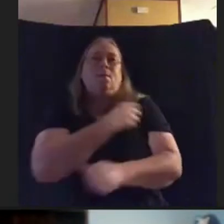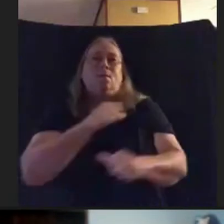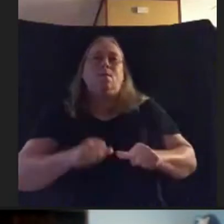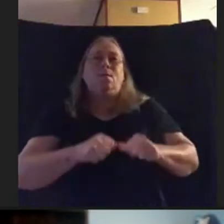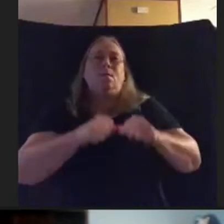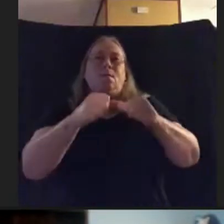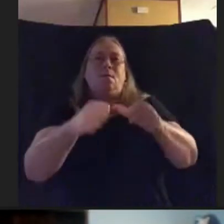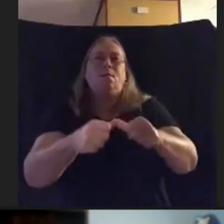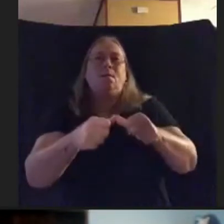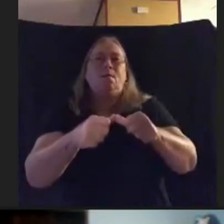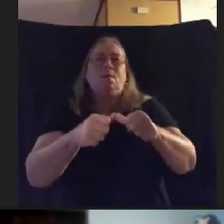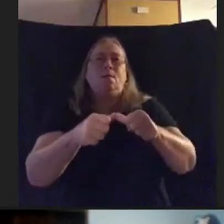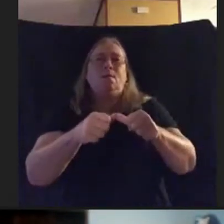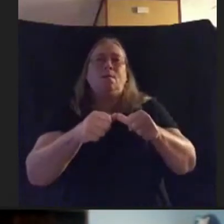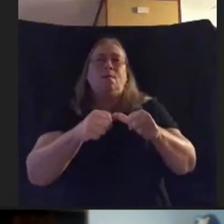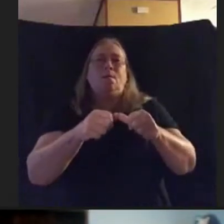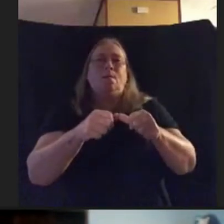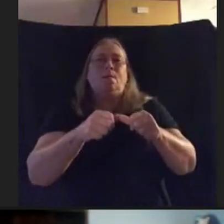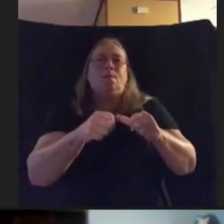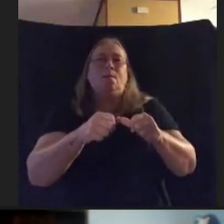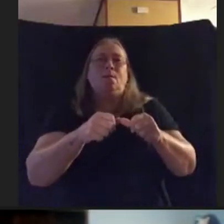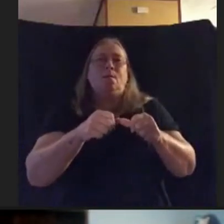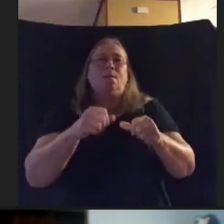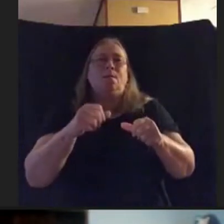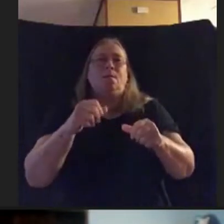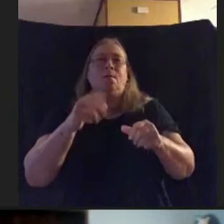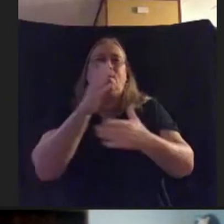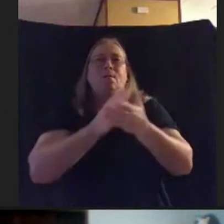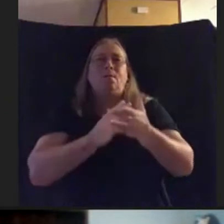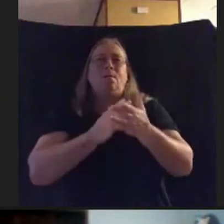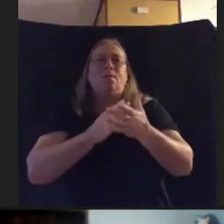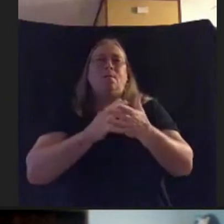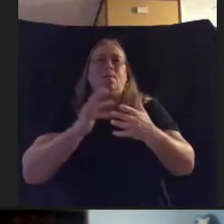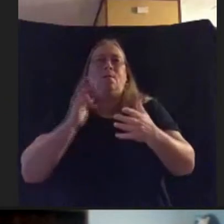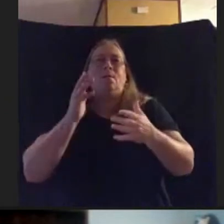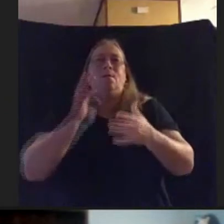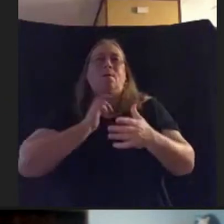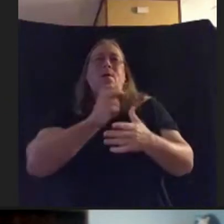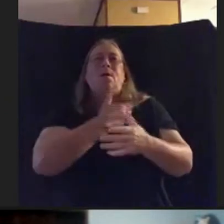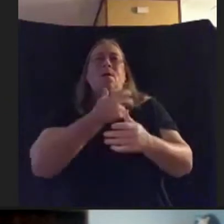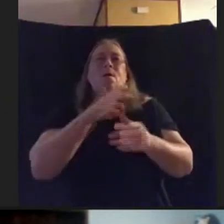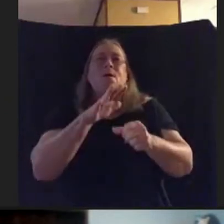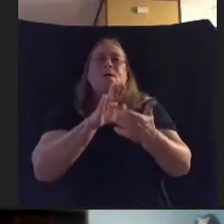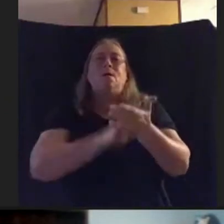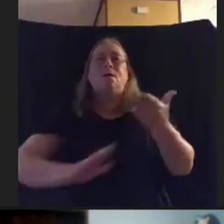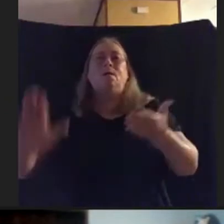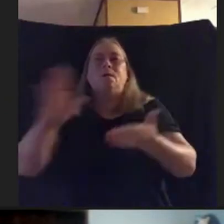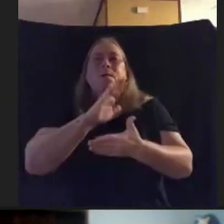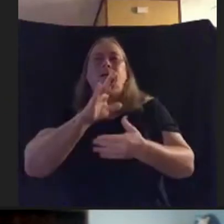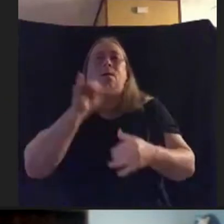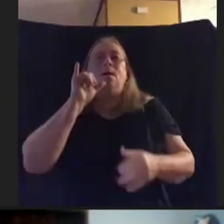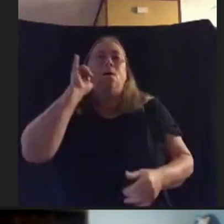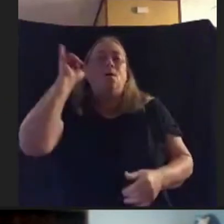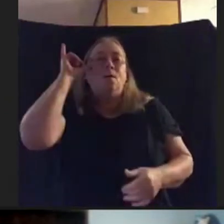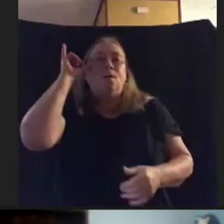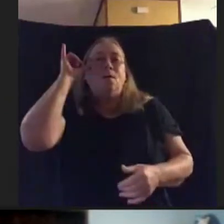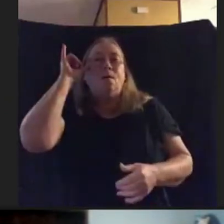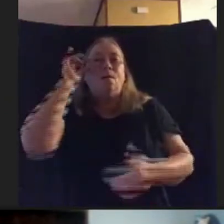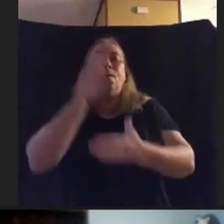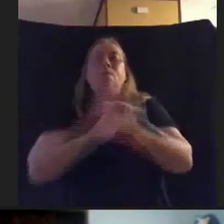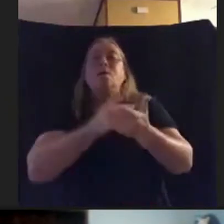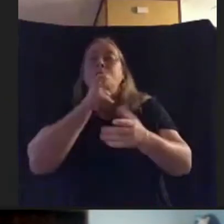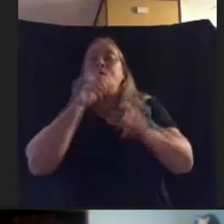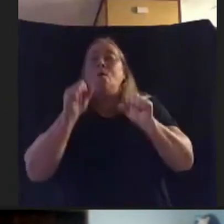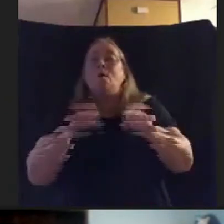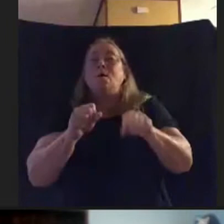things. We met with some leaders of some of our historically Black colleges and universities yesterday and vaccinated some folks who are eligible